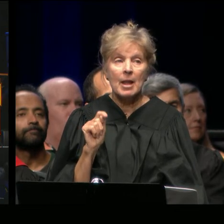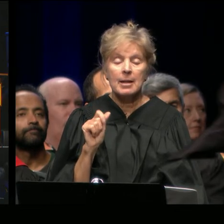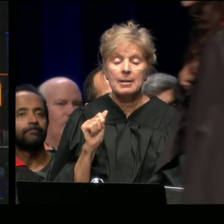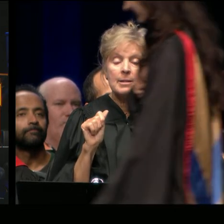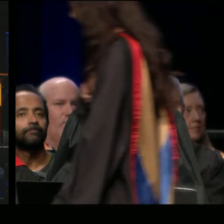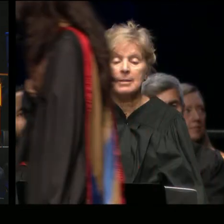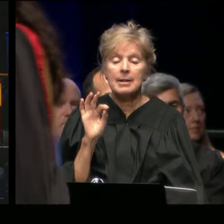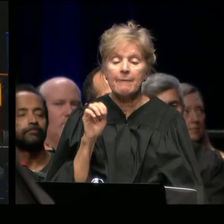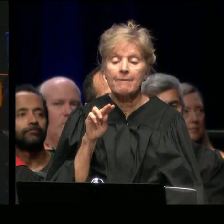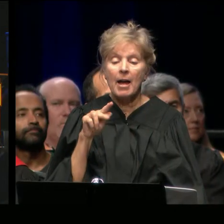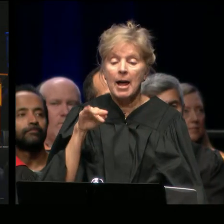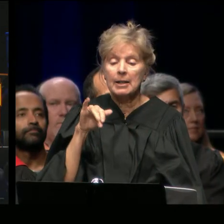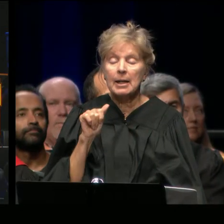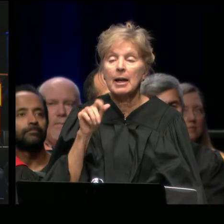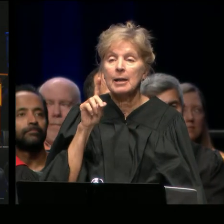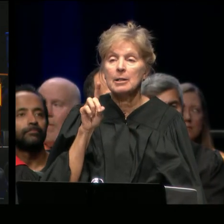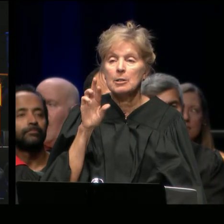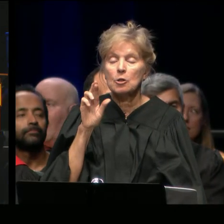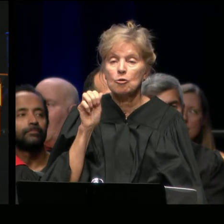Stefania Dramisino.